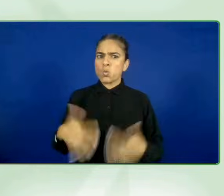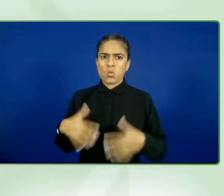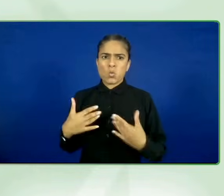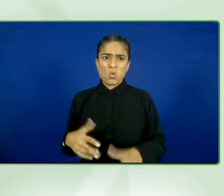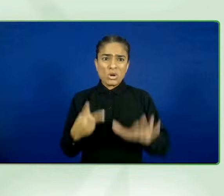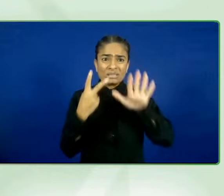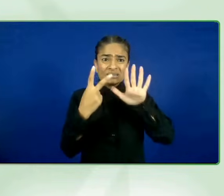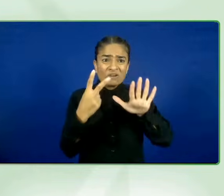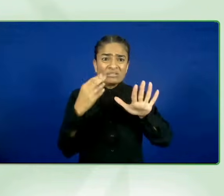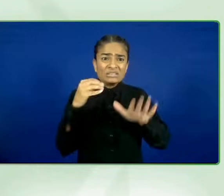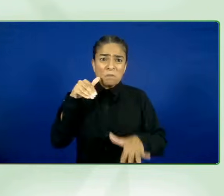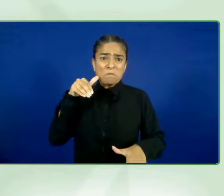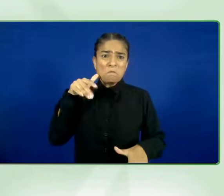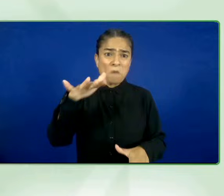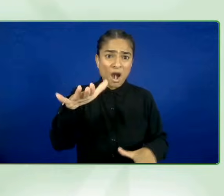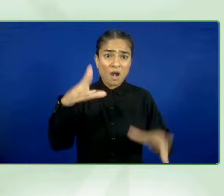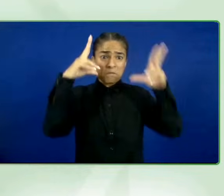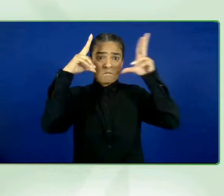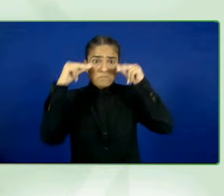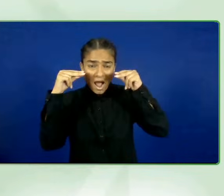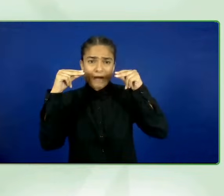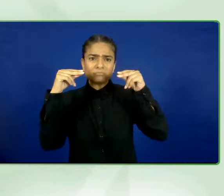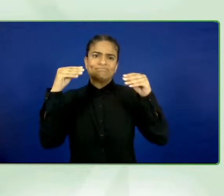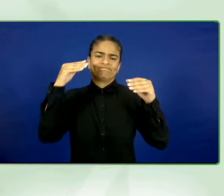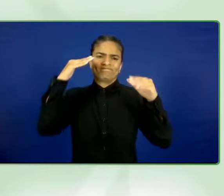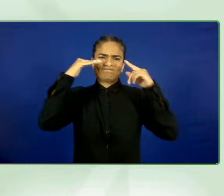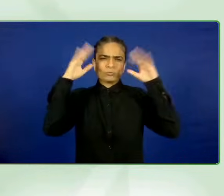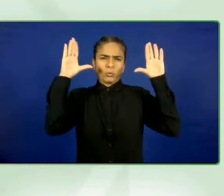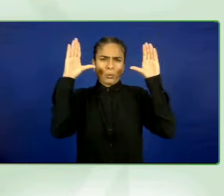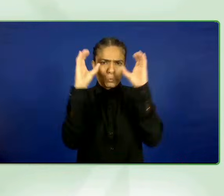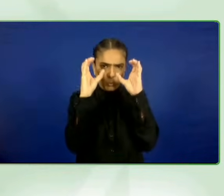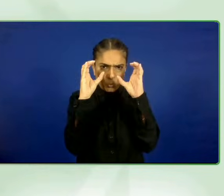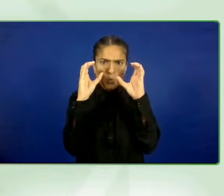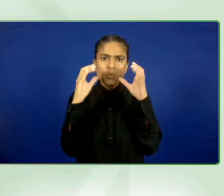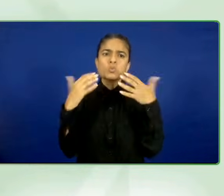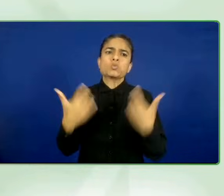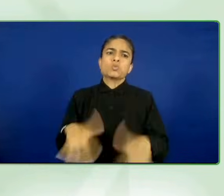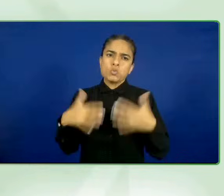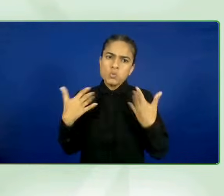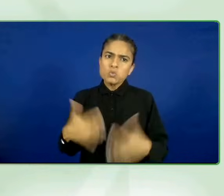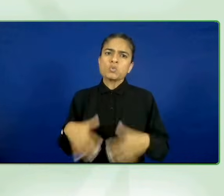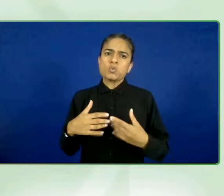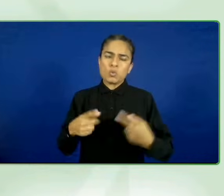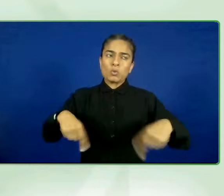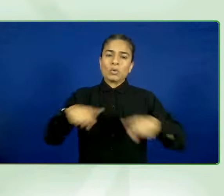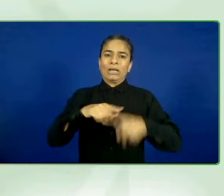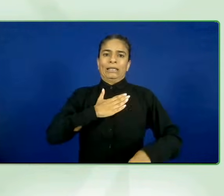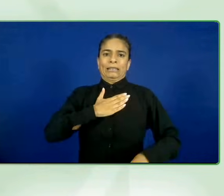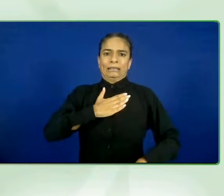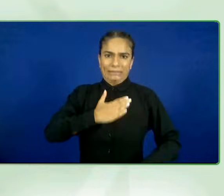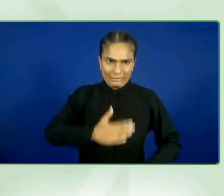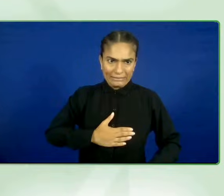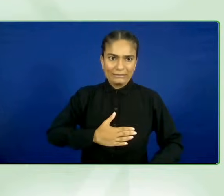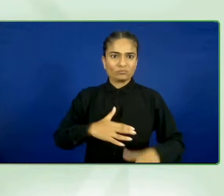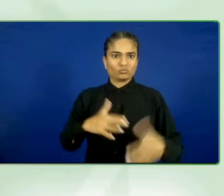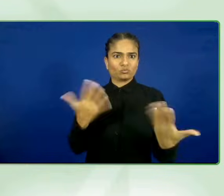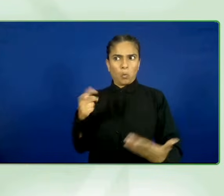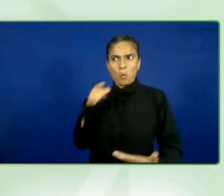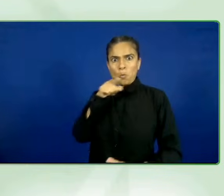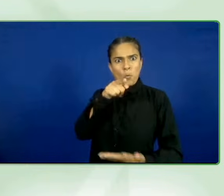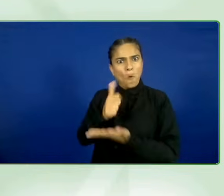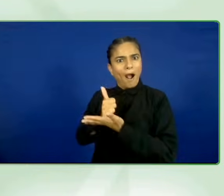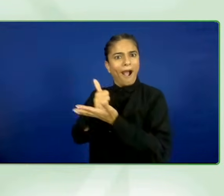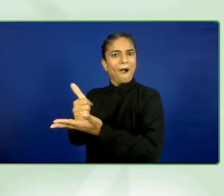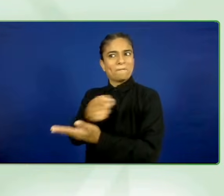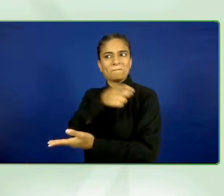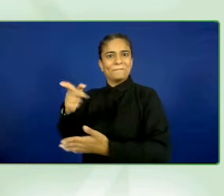need. You just mentioned that the app is accessible or available in the cinema. You